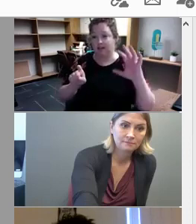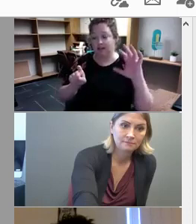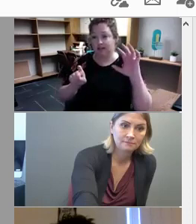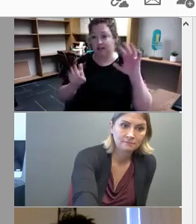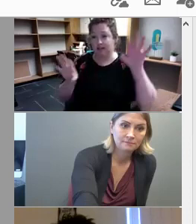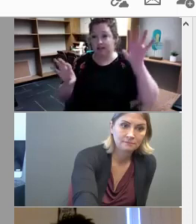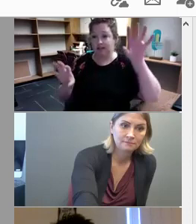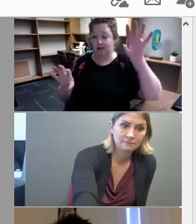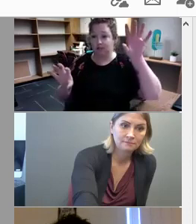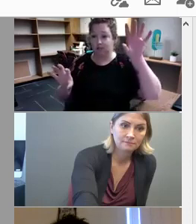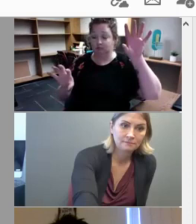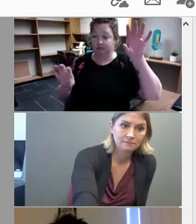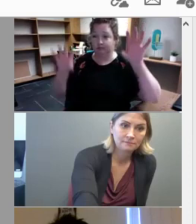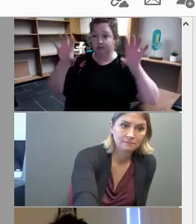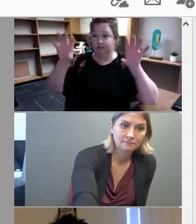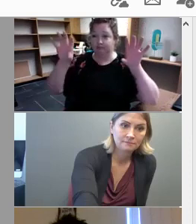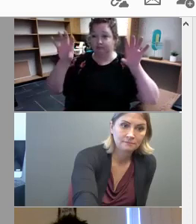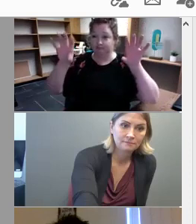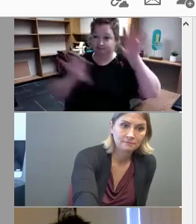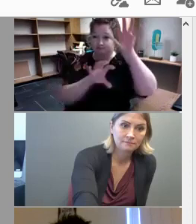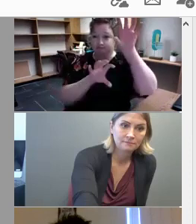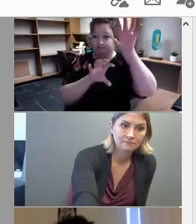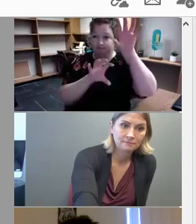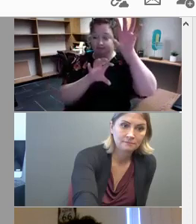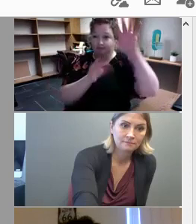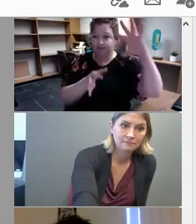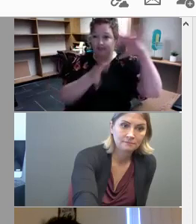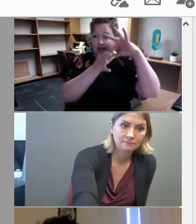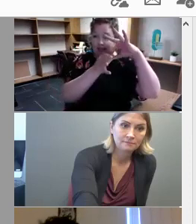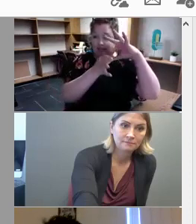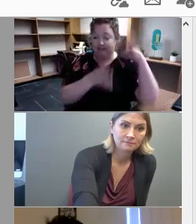it's less than or equal to, if it is less than, we just set the parent of the taller one to the smaller one.